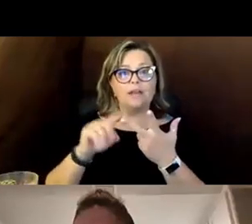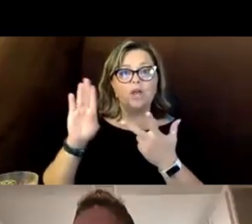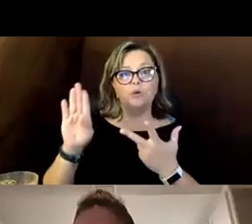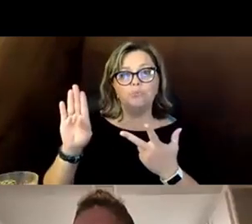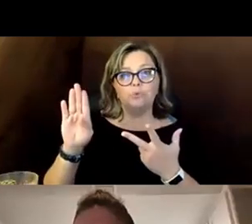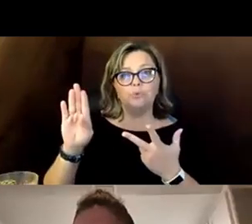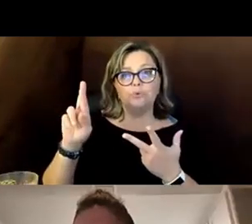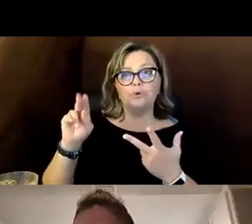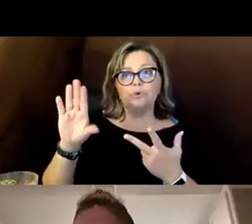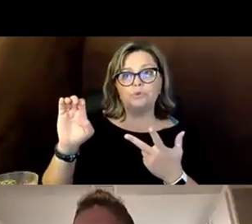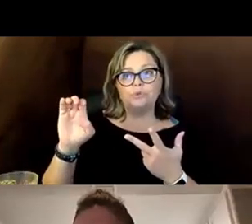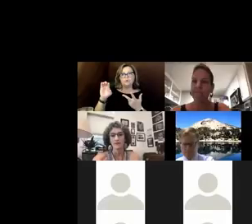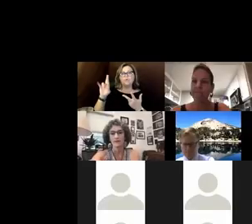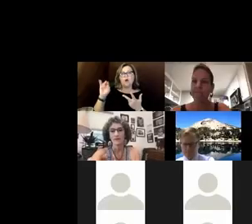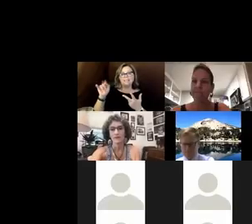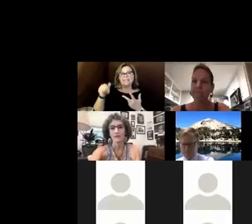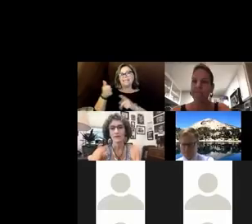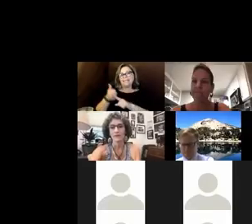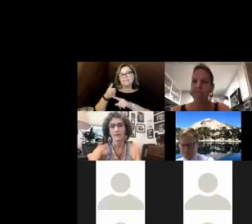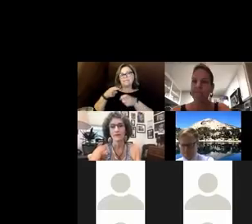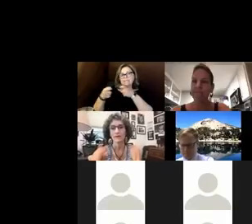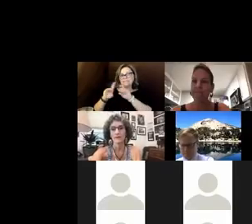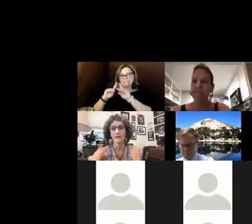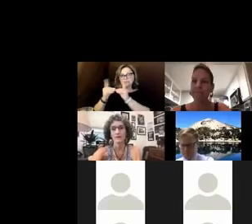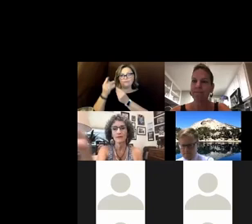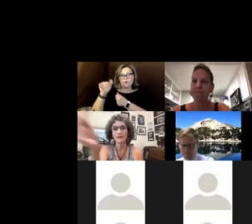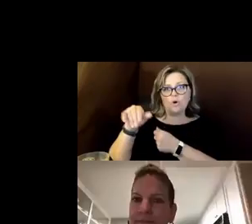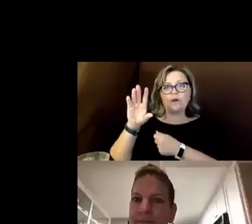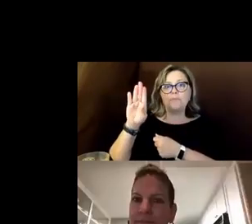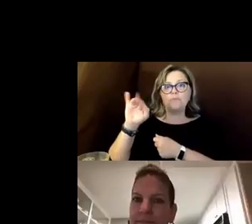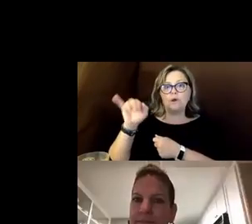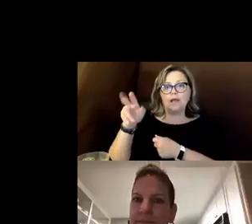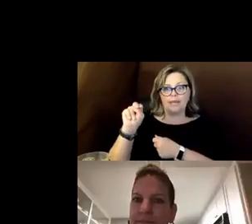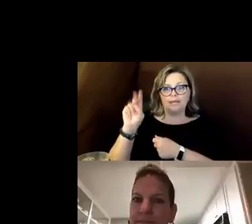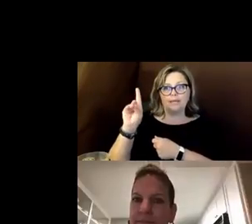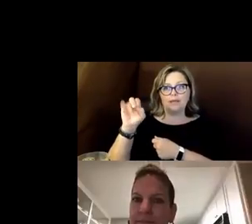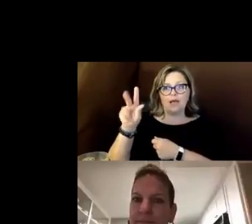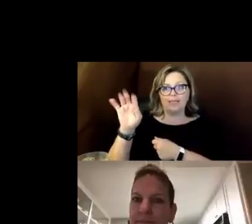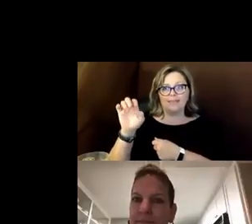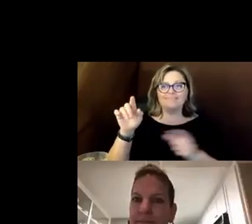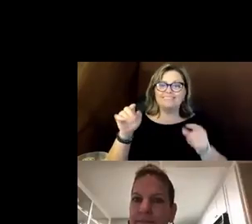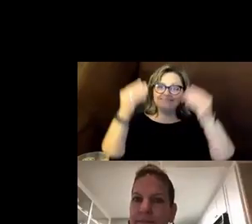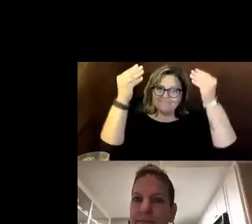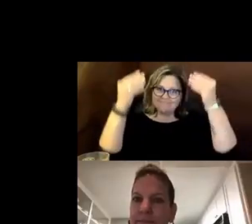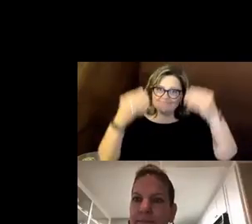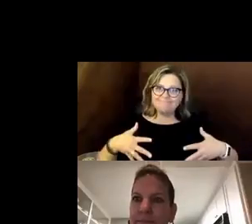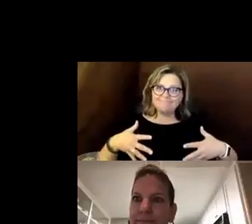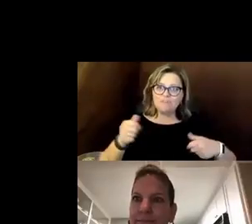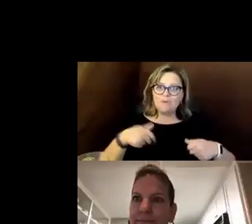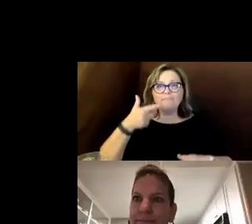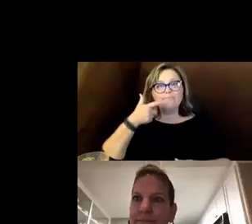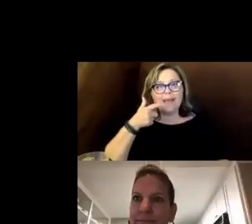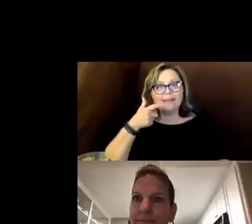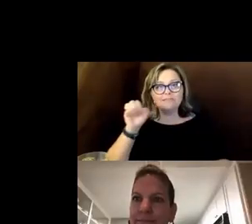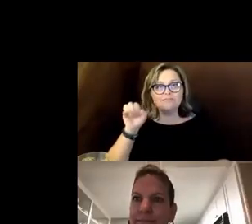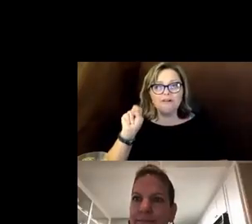First Senator Brian Dolly. So we'll let you all get an opportunity to get your mics going and your cameras